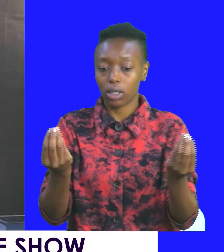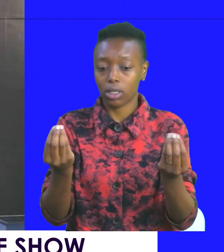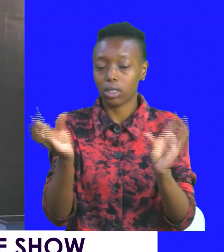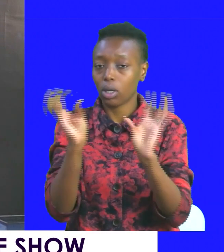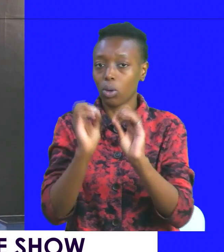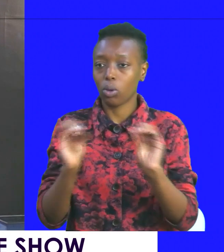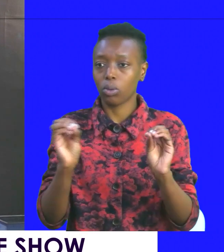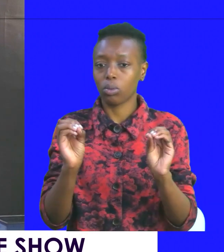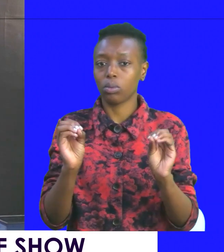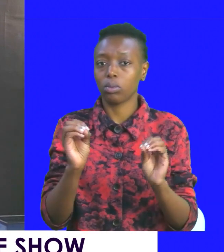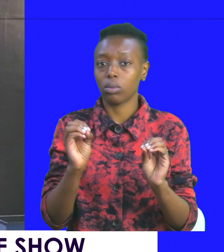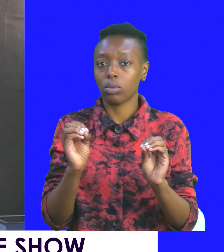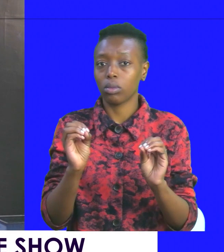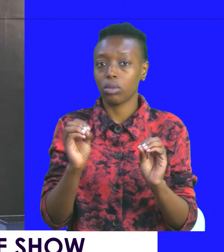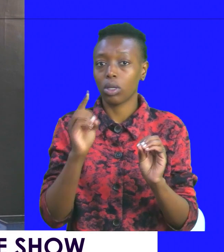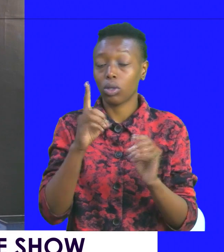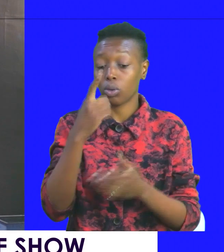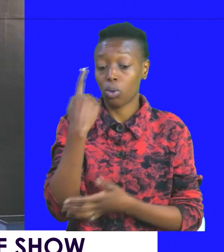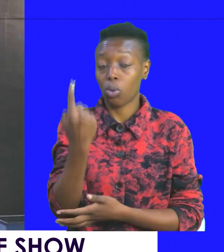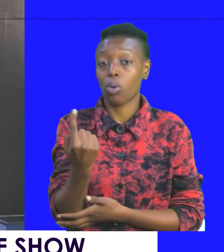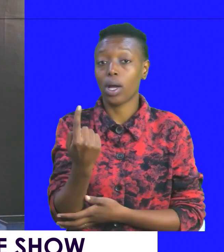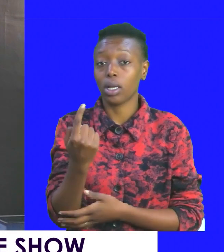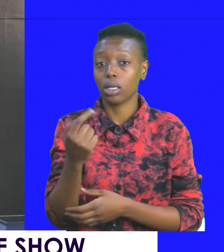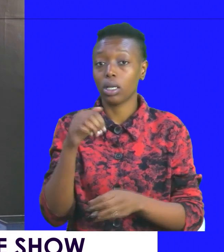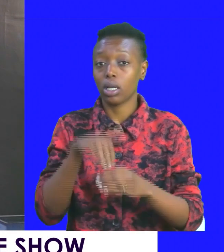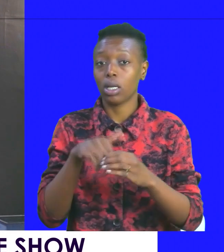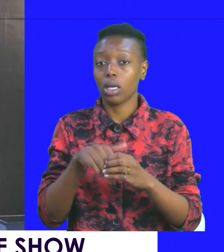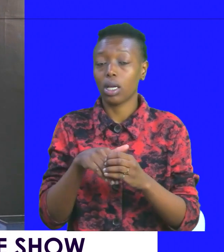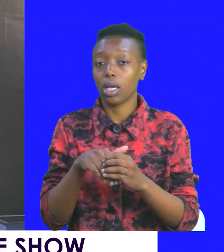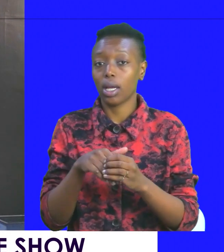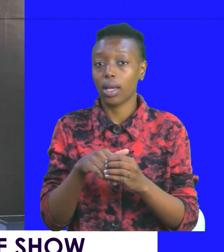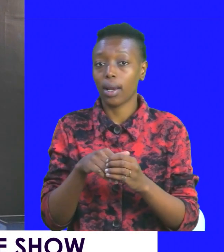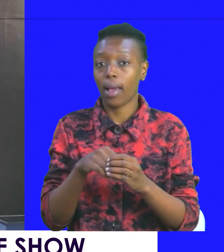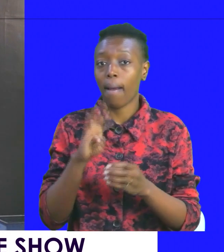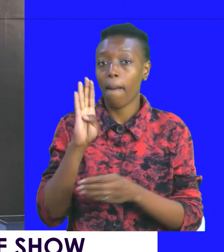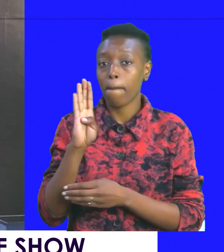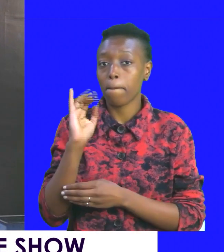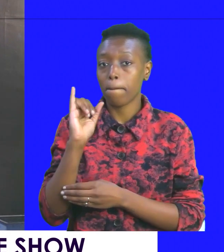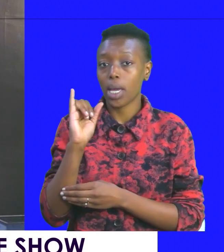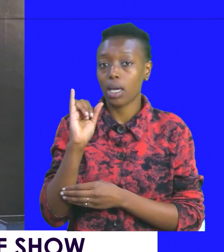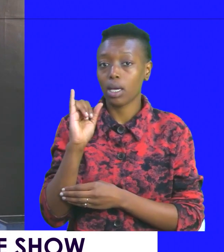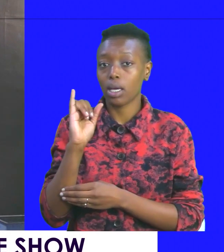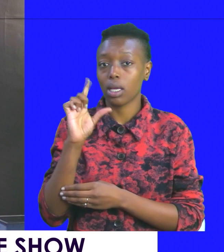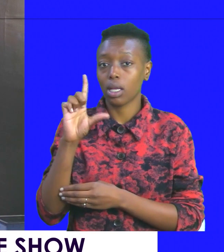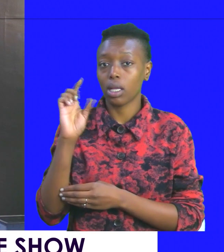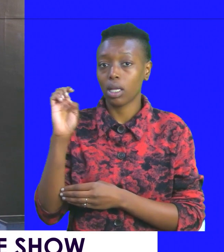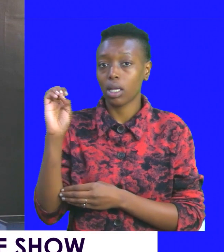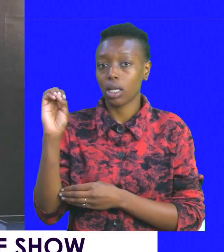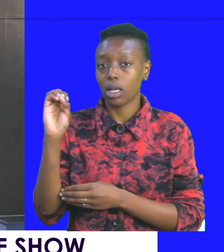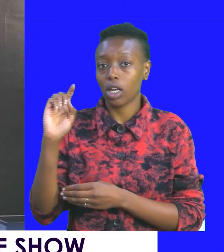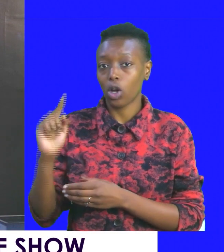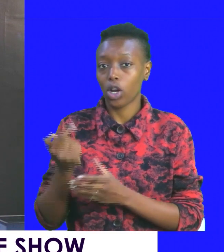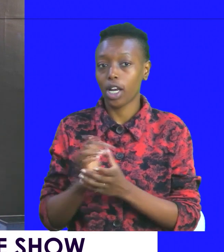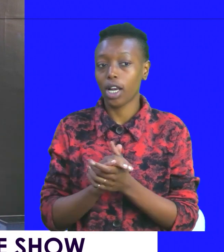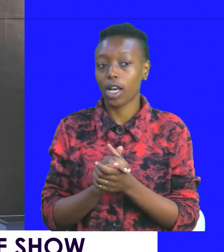are one amongst billions of cells. Yes, some of you don't believe it. Some of